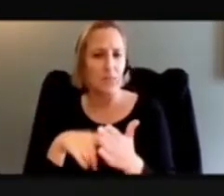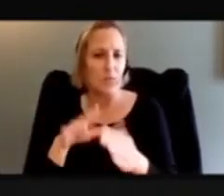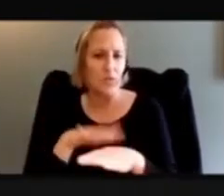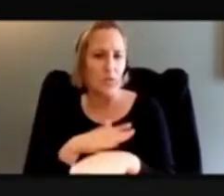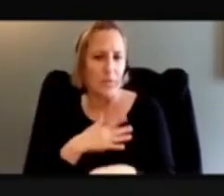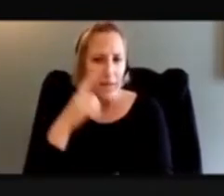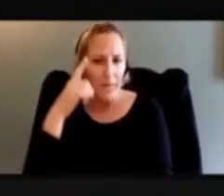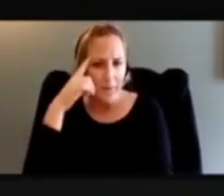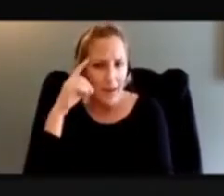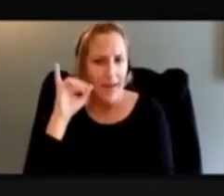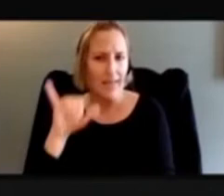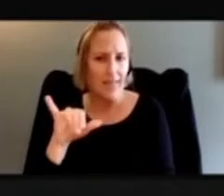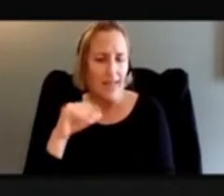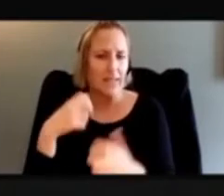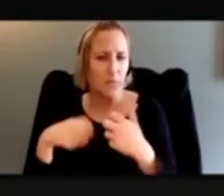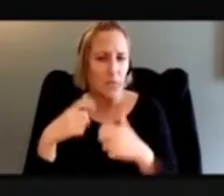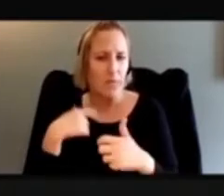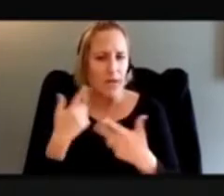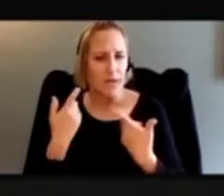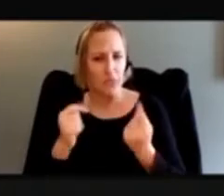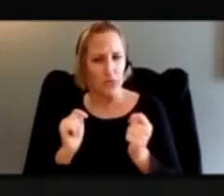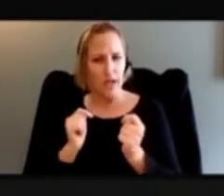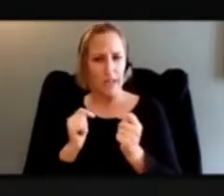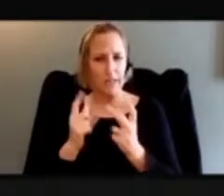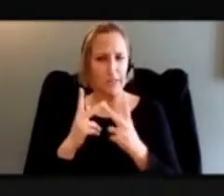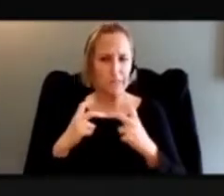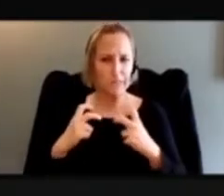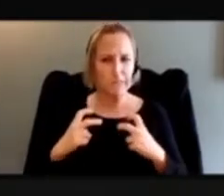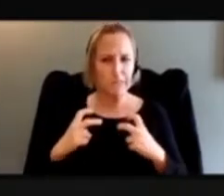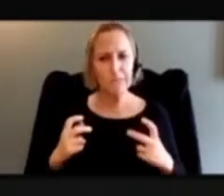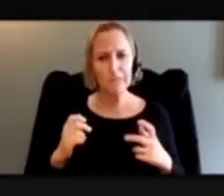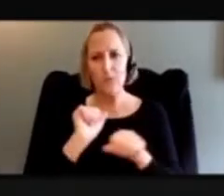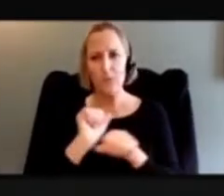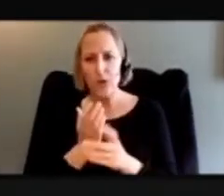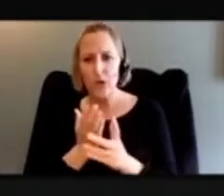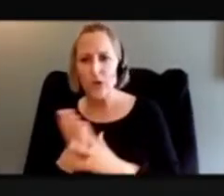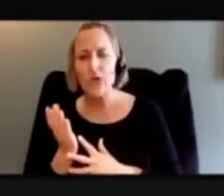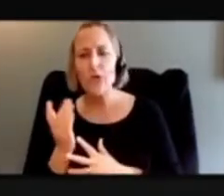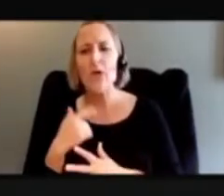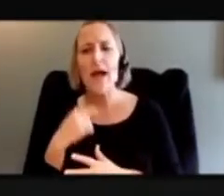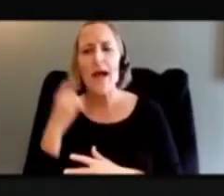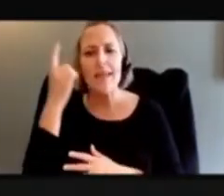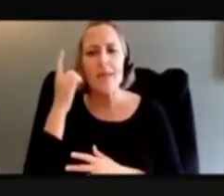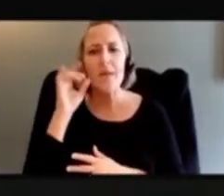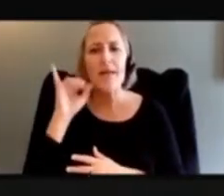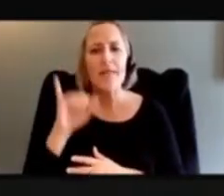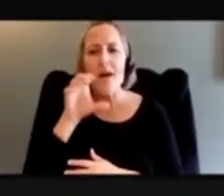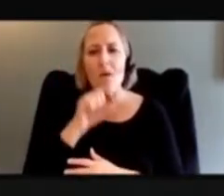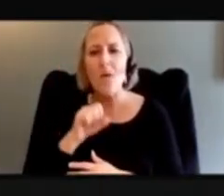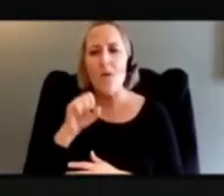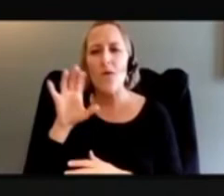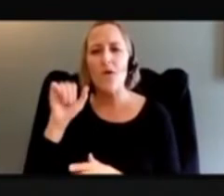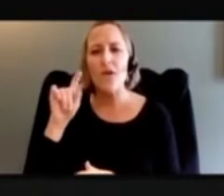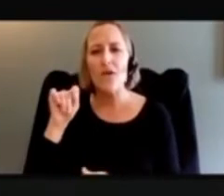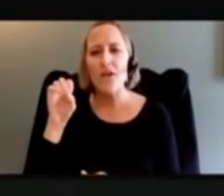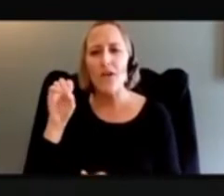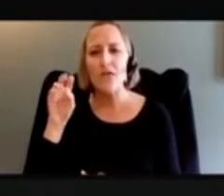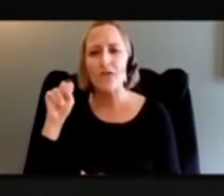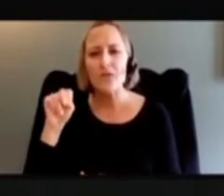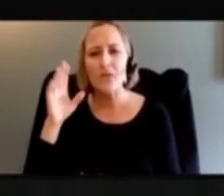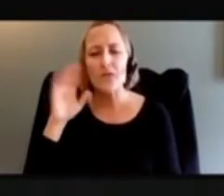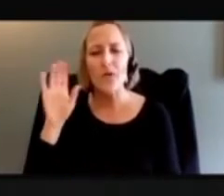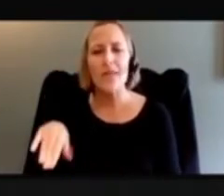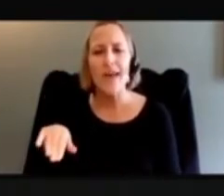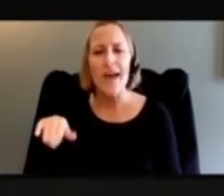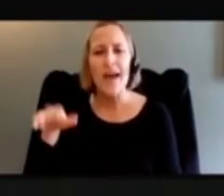the dilemma that I'm trying to work out. It's almost, I think about the old cartoon of trying to get the donkey to